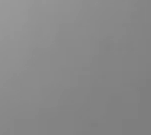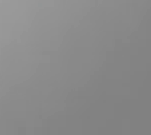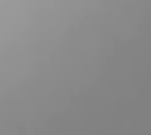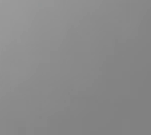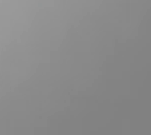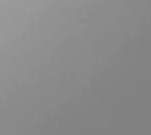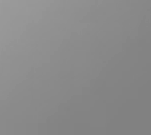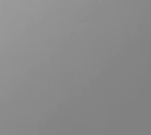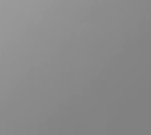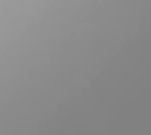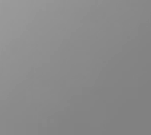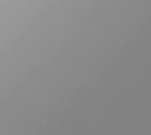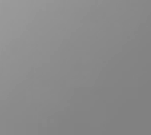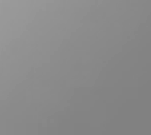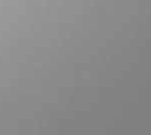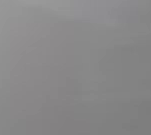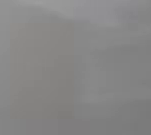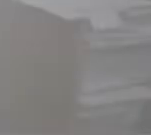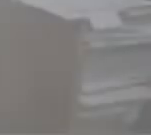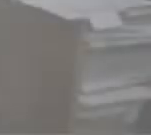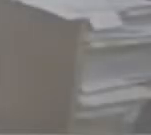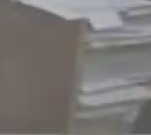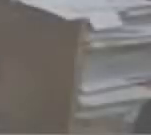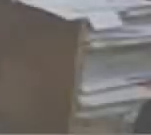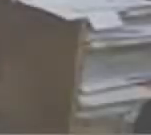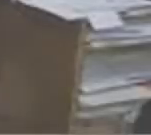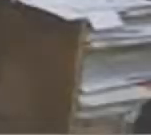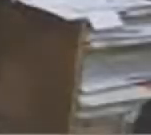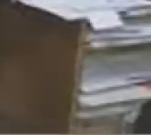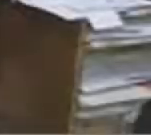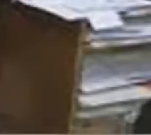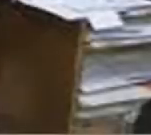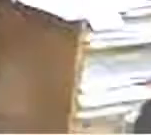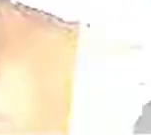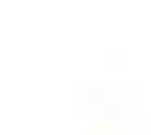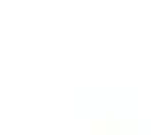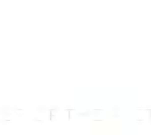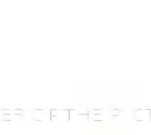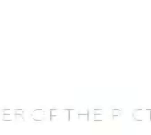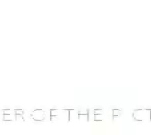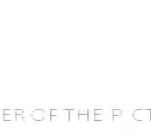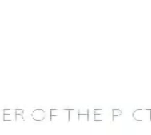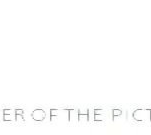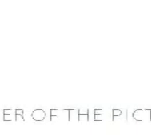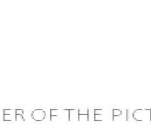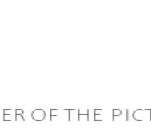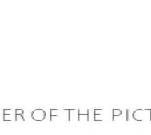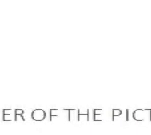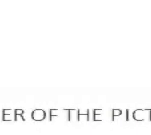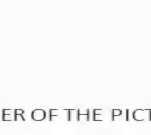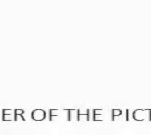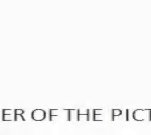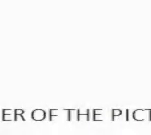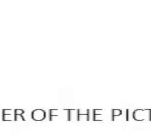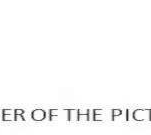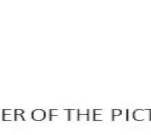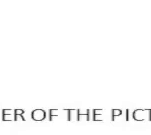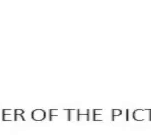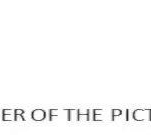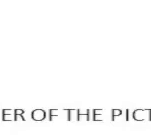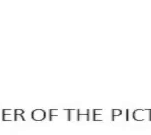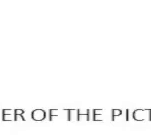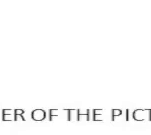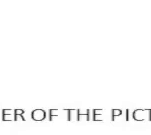survive. I am thankful for the pilgrims who crossed the stormy